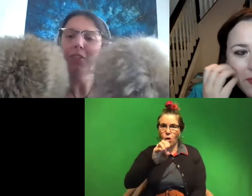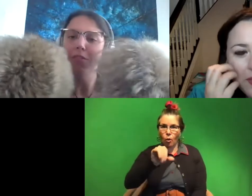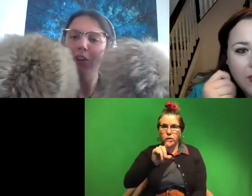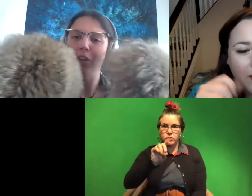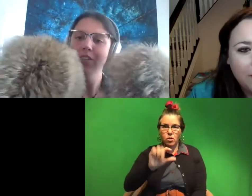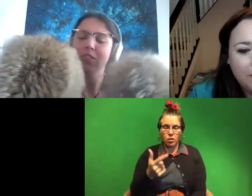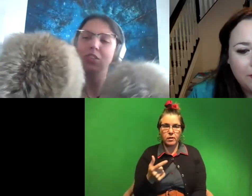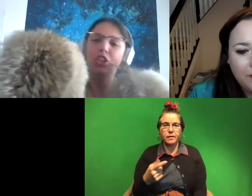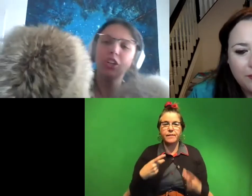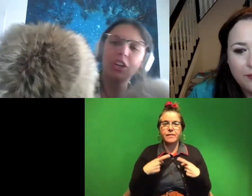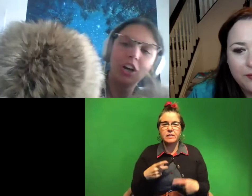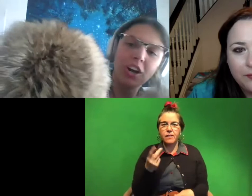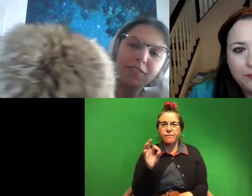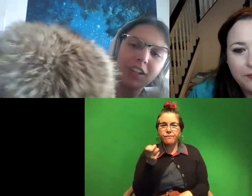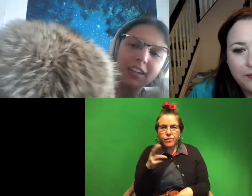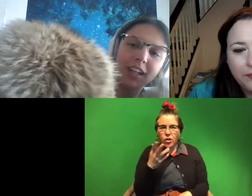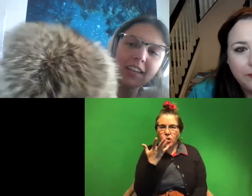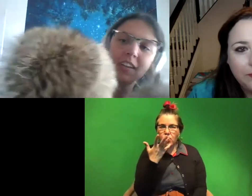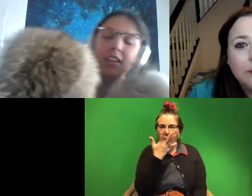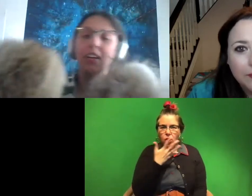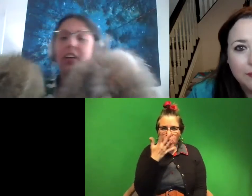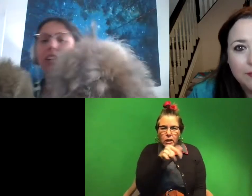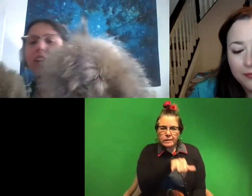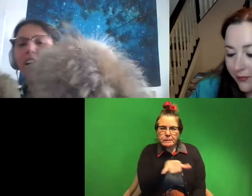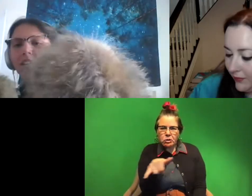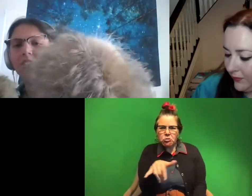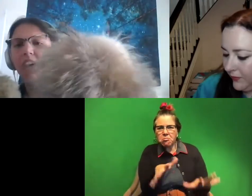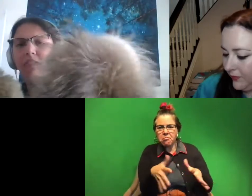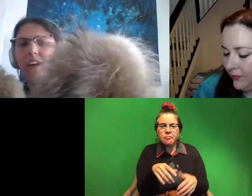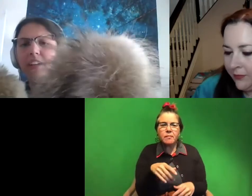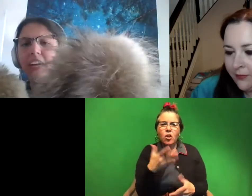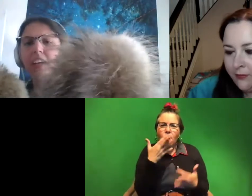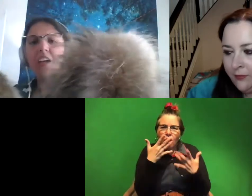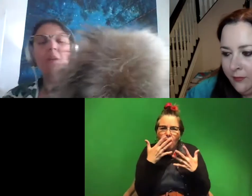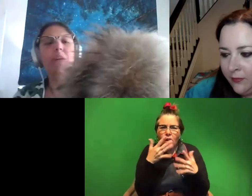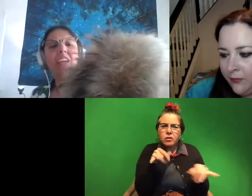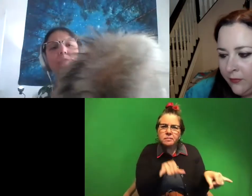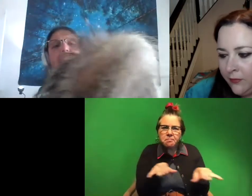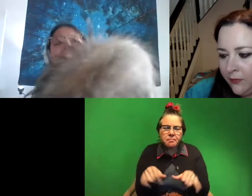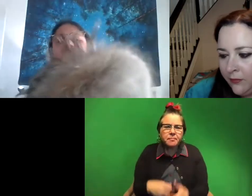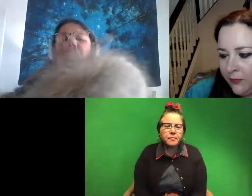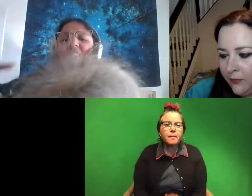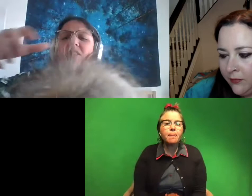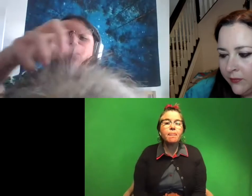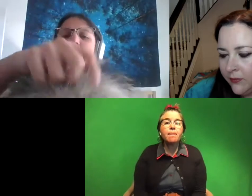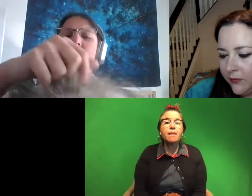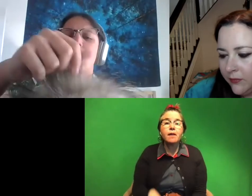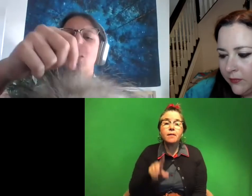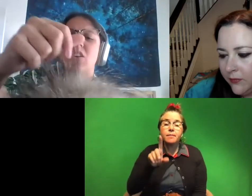Physically, the furs look an awful lot alike. Their colors are awful lot alike. But here we can see